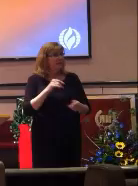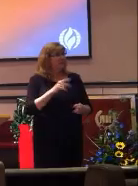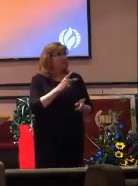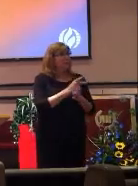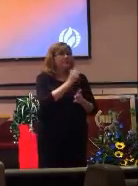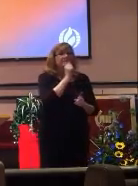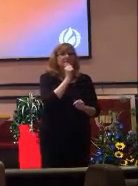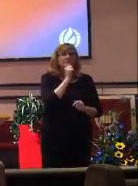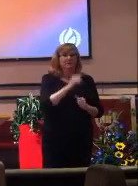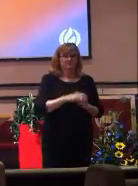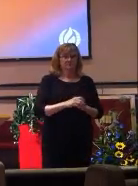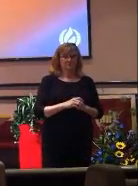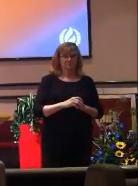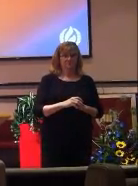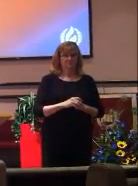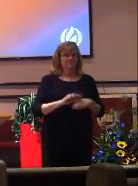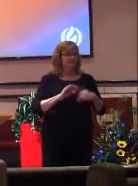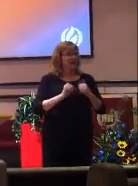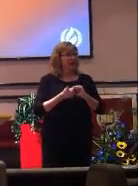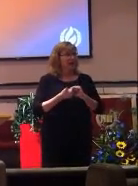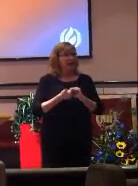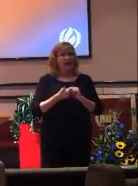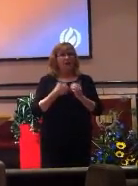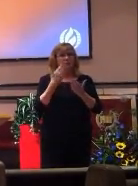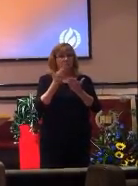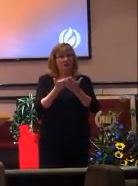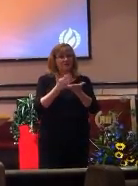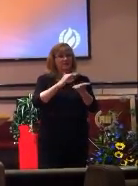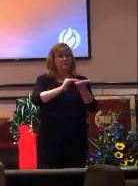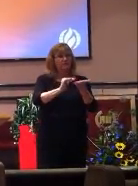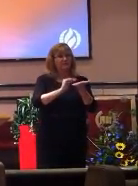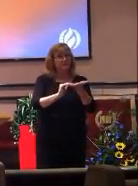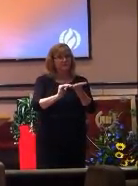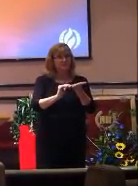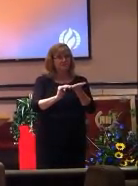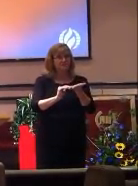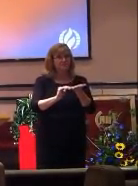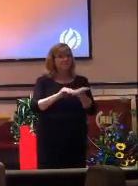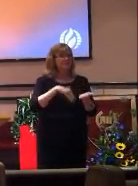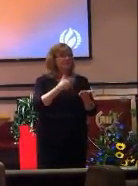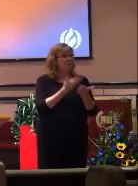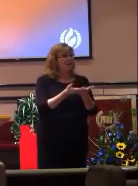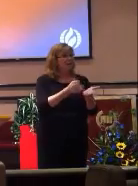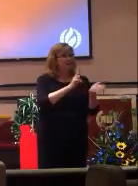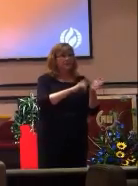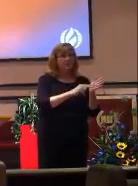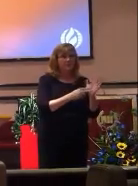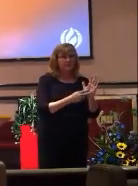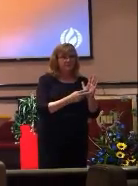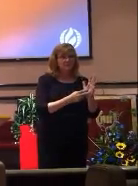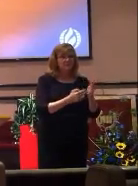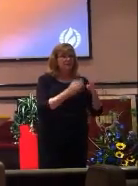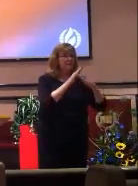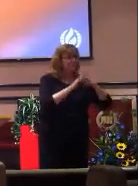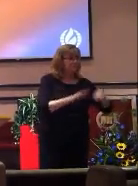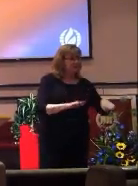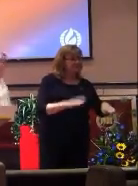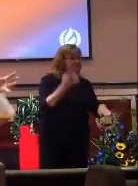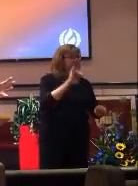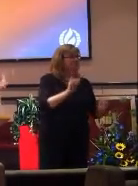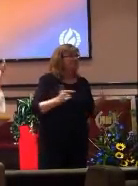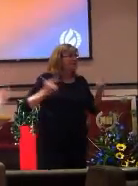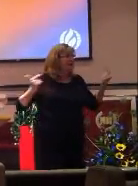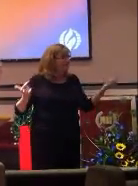keep secret the way to forgiveness, purpose, peace, and eternal life.